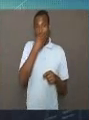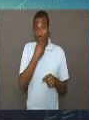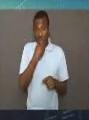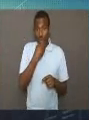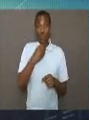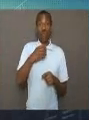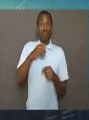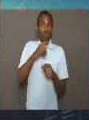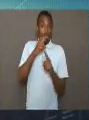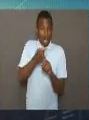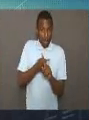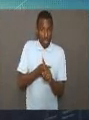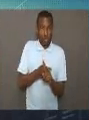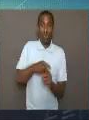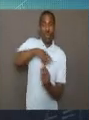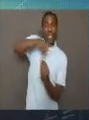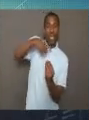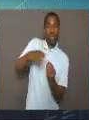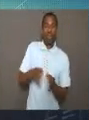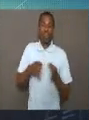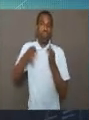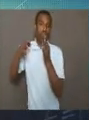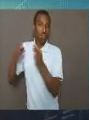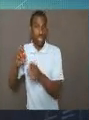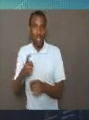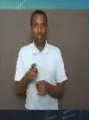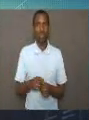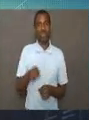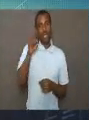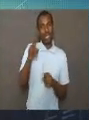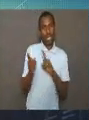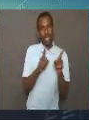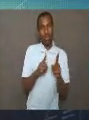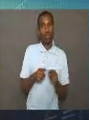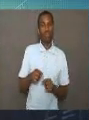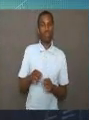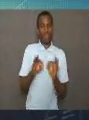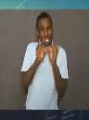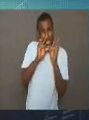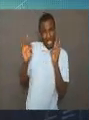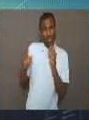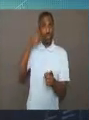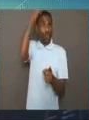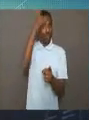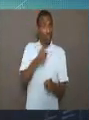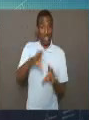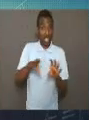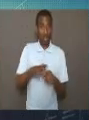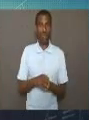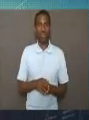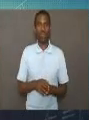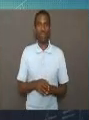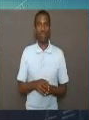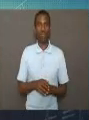The refrigerator, however, still proves the statement, even though it appears